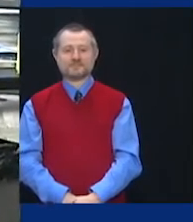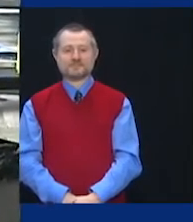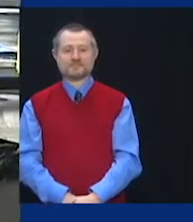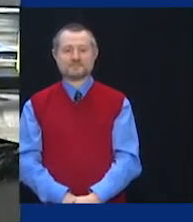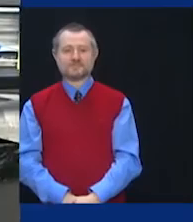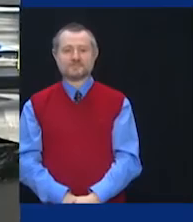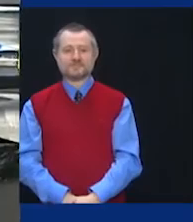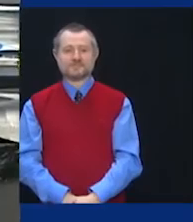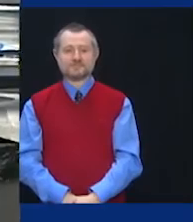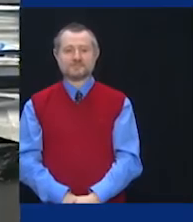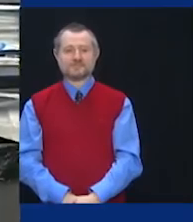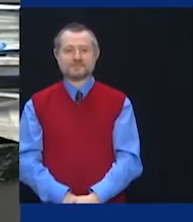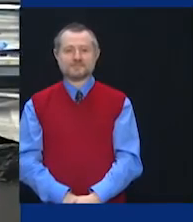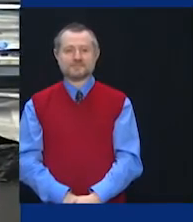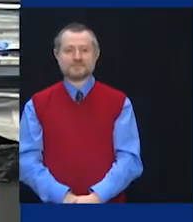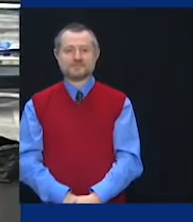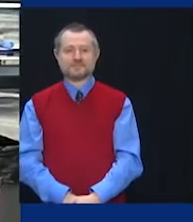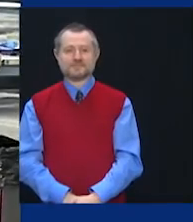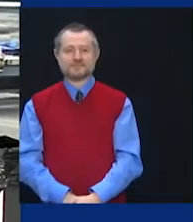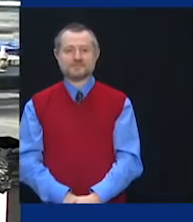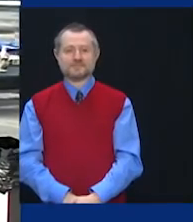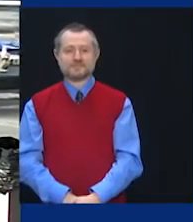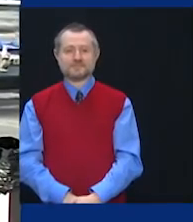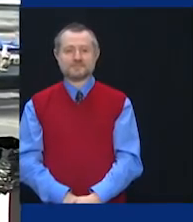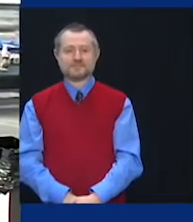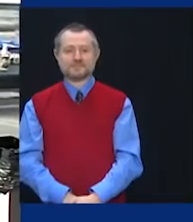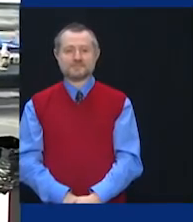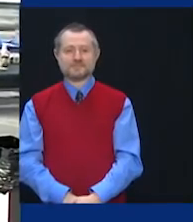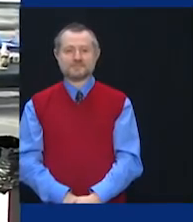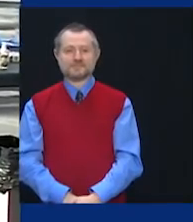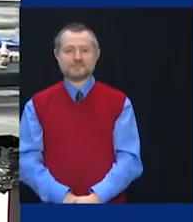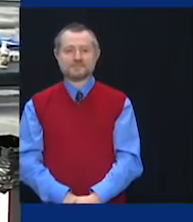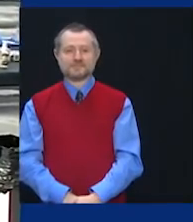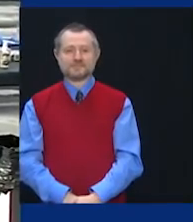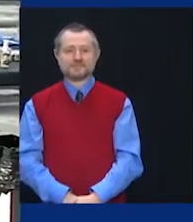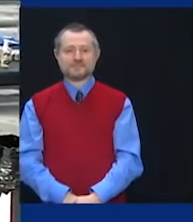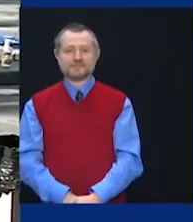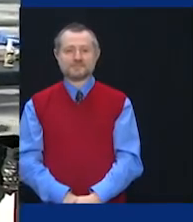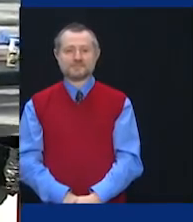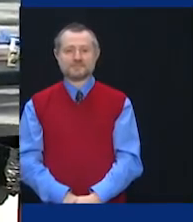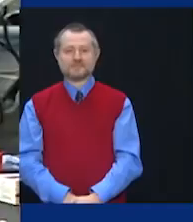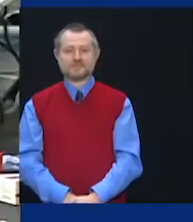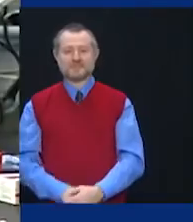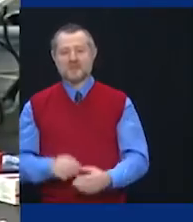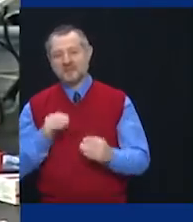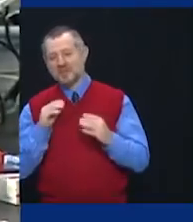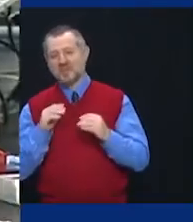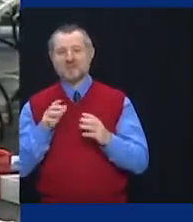Lay hands on the sick.